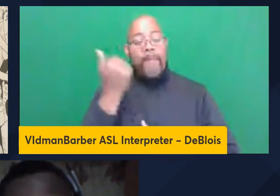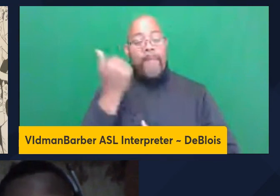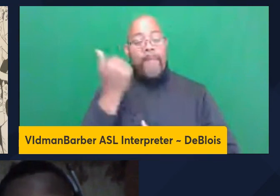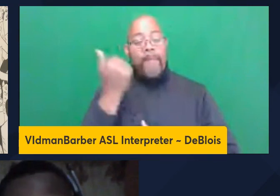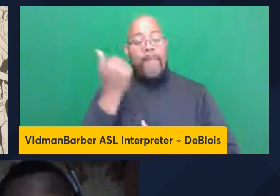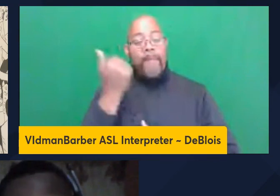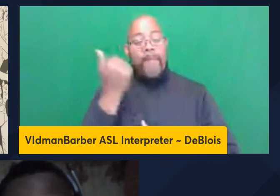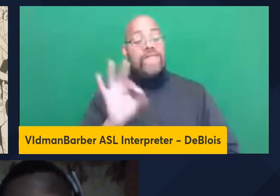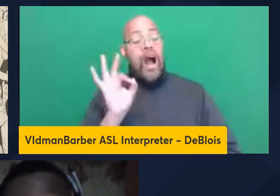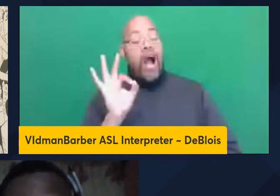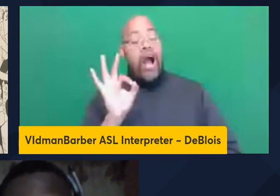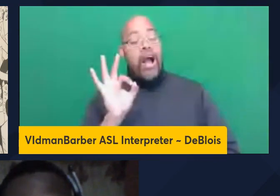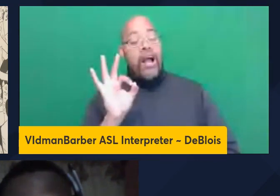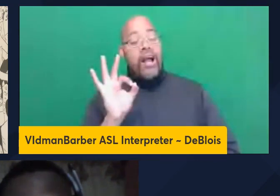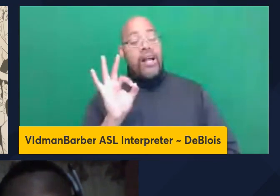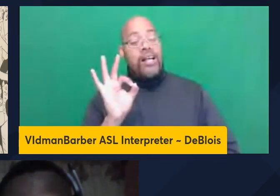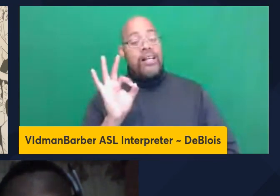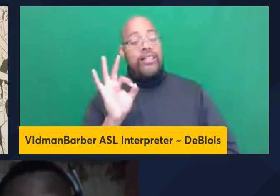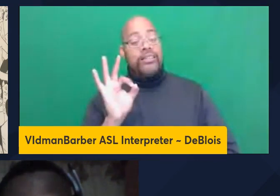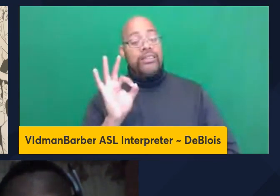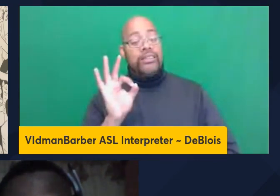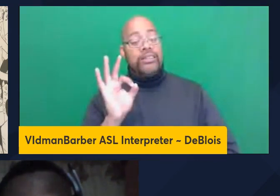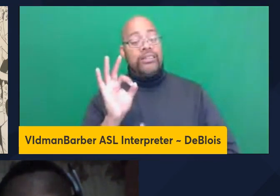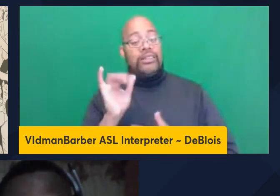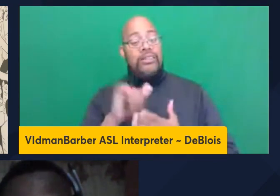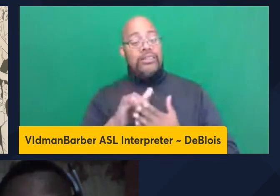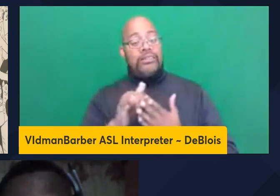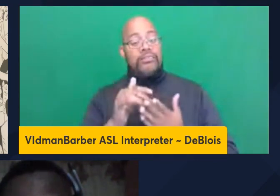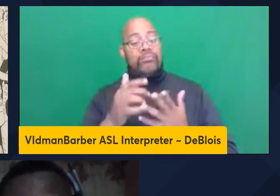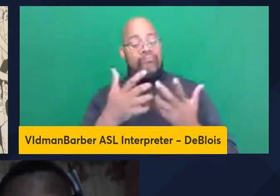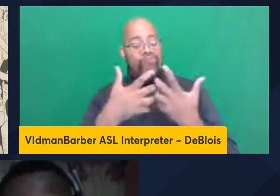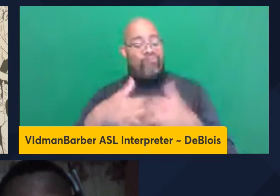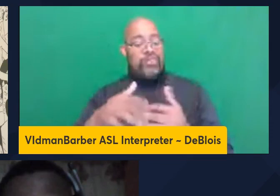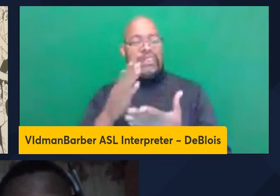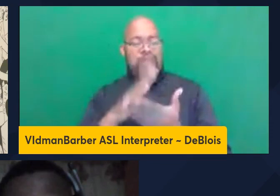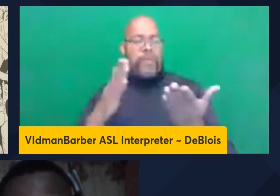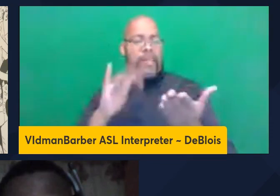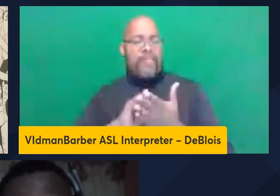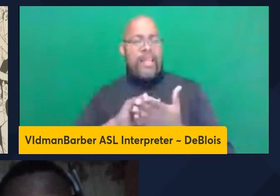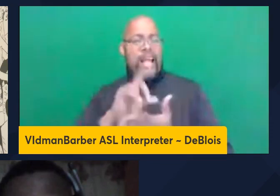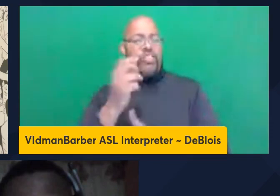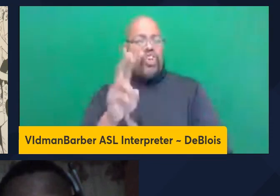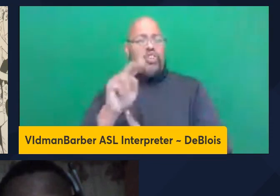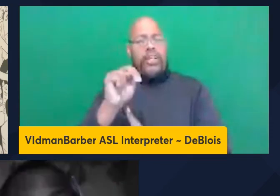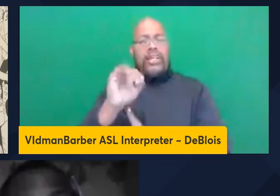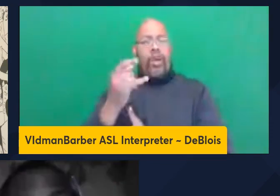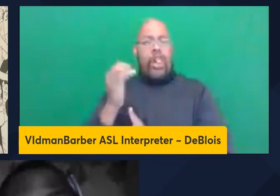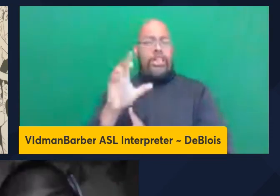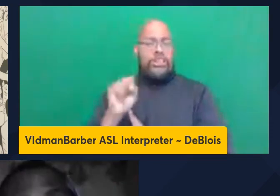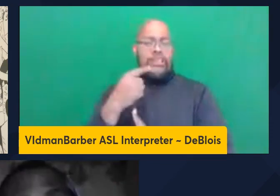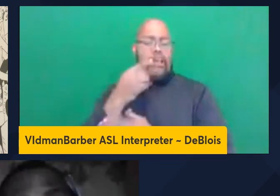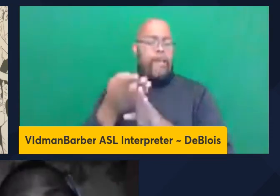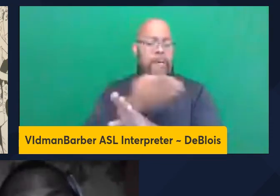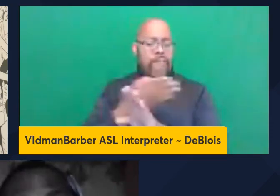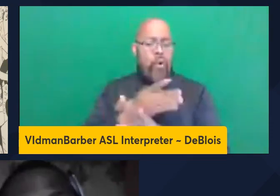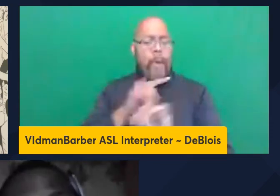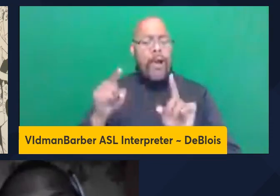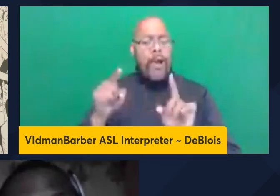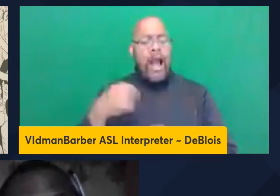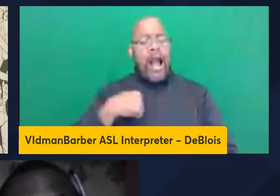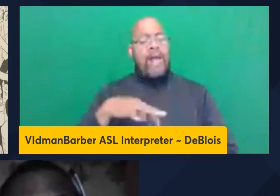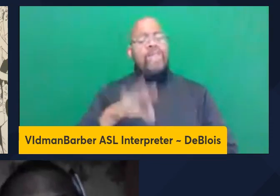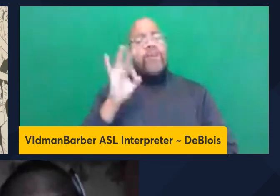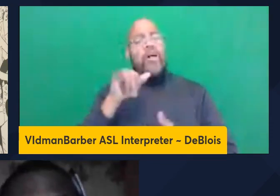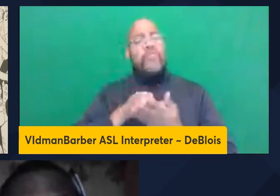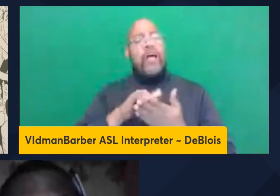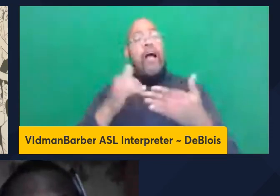find this kind of goes off nicely with I think some of the things that Dr. Nicholas, Dr. Butts was saying earlier, but I've found that